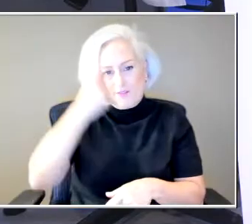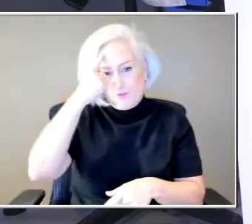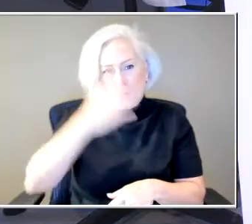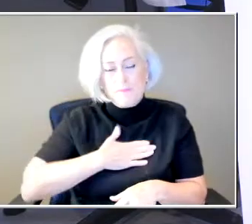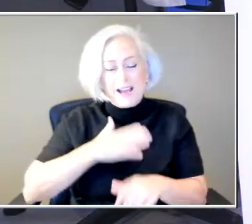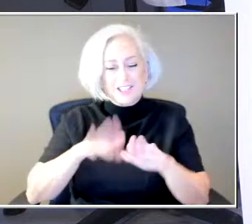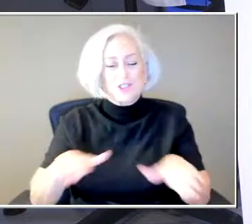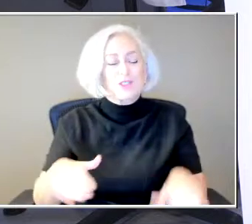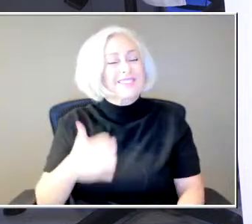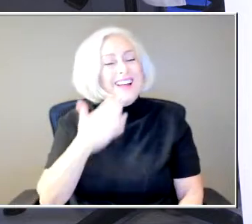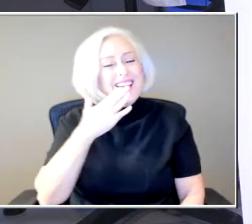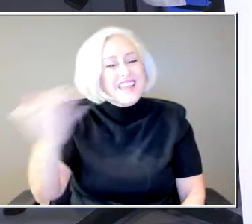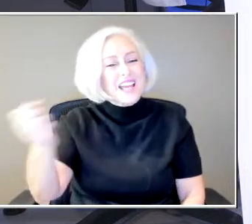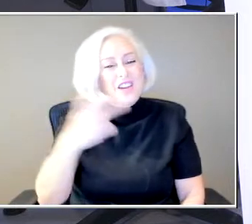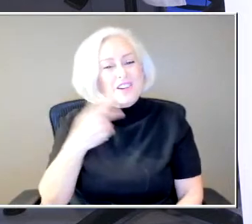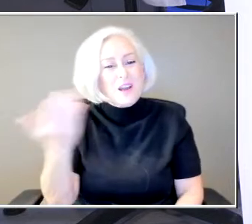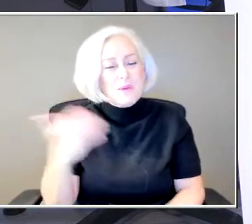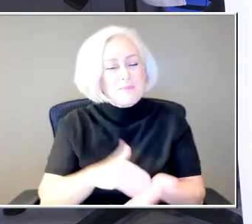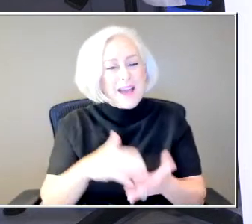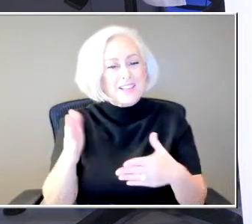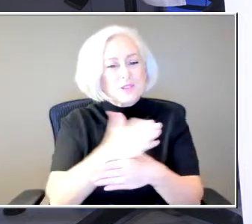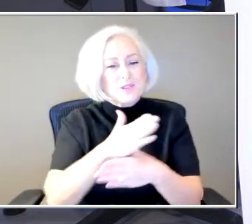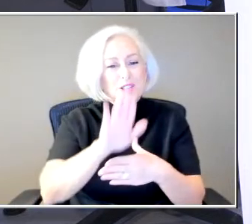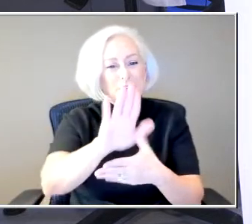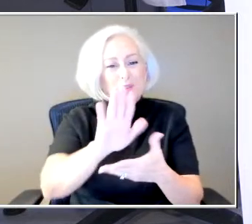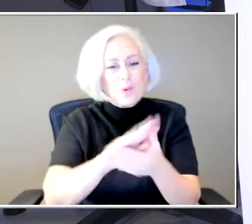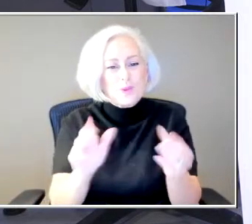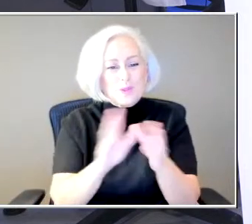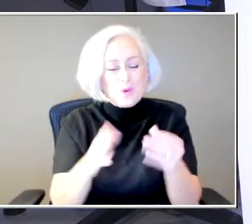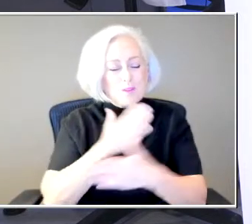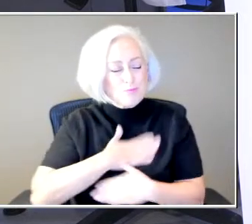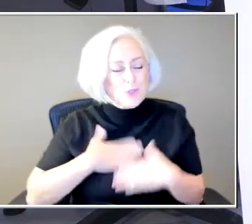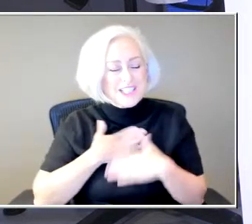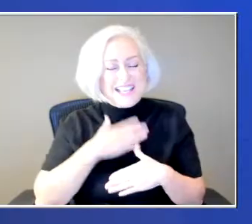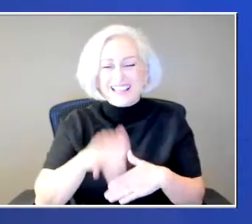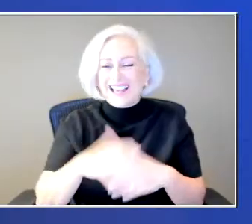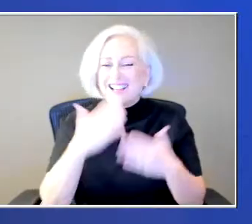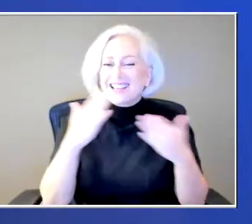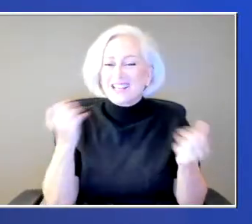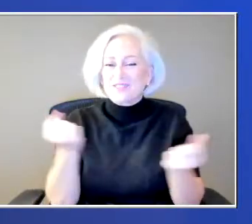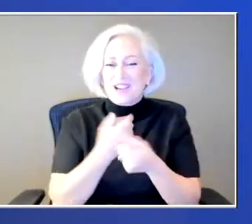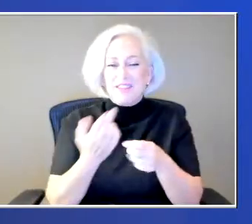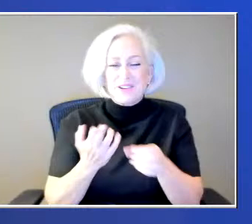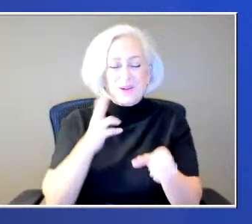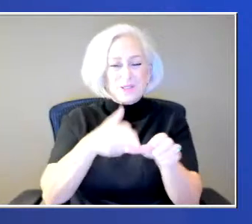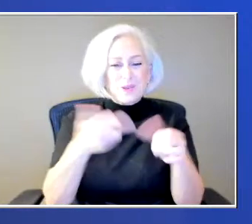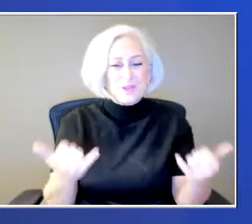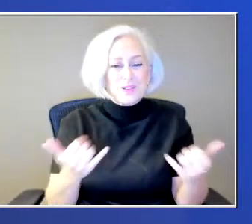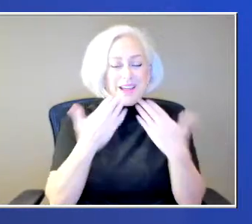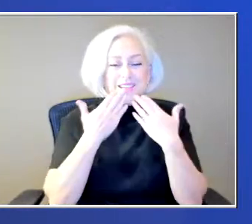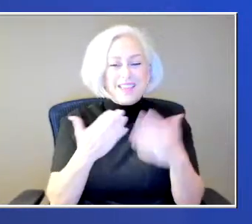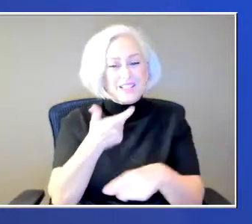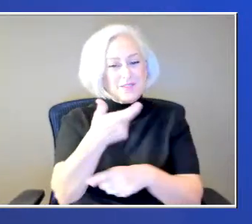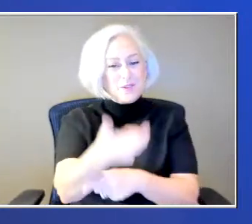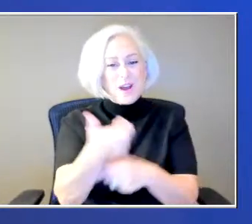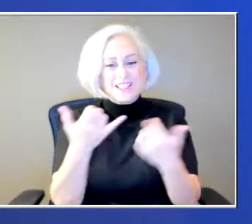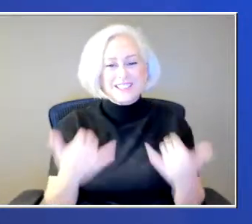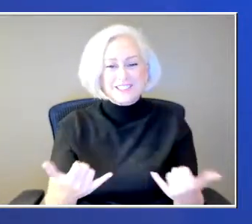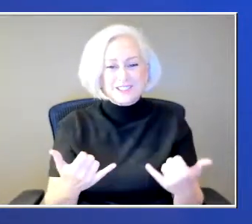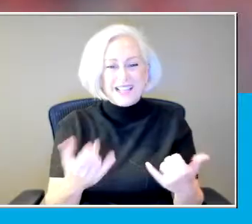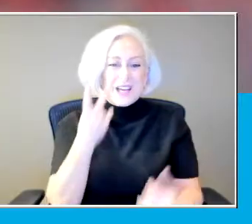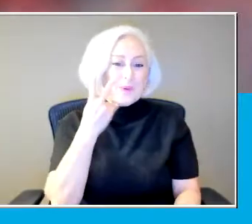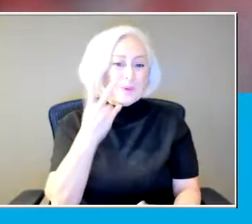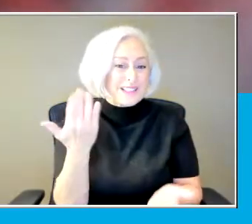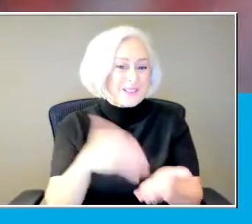back to share more about your story. We really appreciate it. Thanks to all of our guests today for being with us. Thanks to our viewers for being with us as well. We'll see you back here